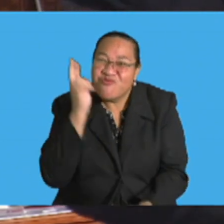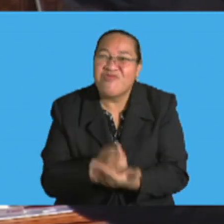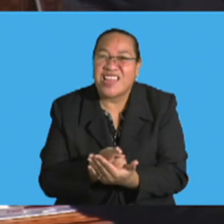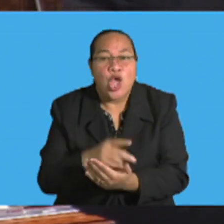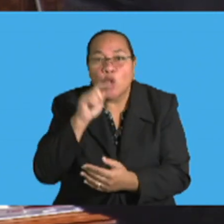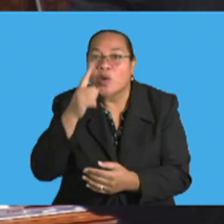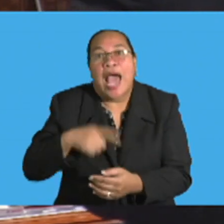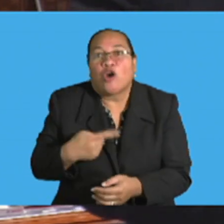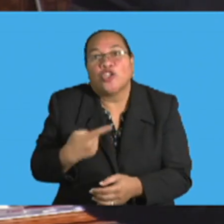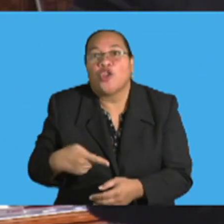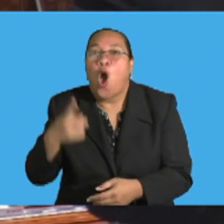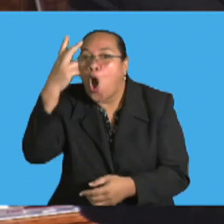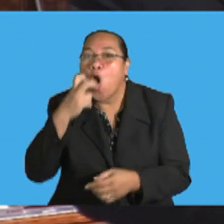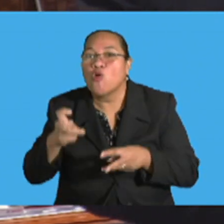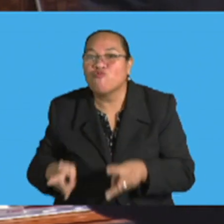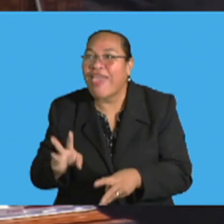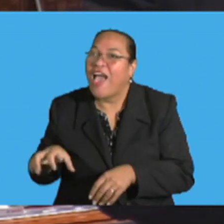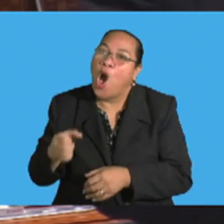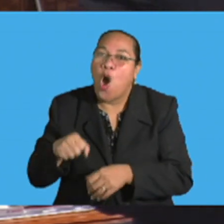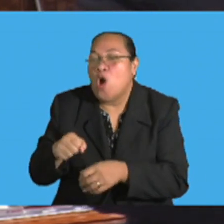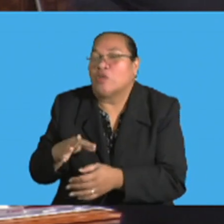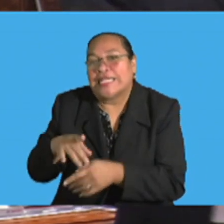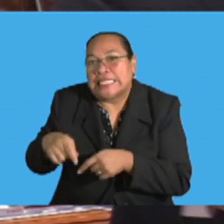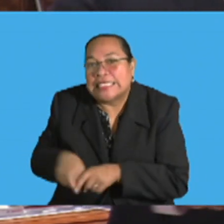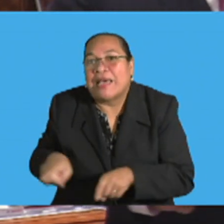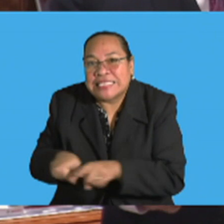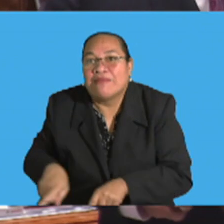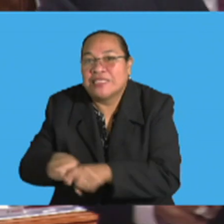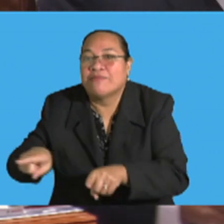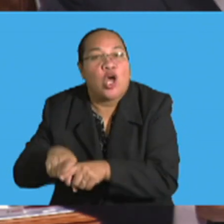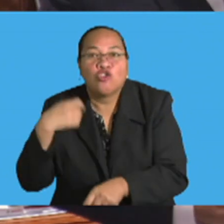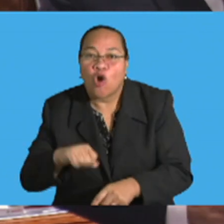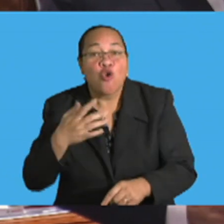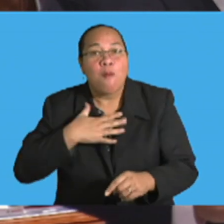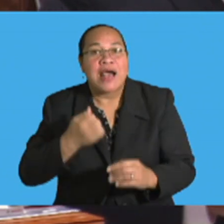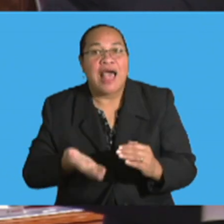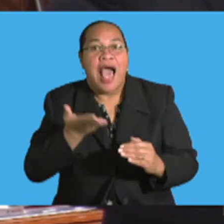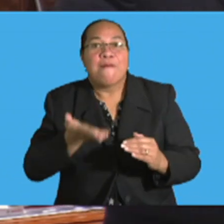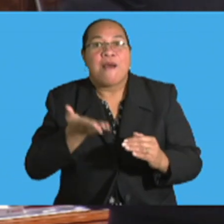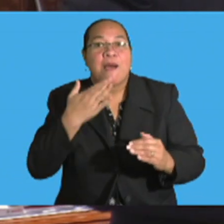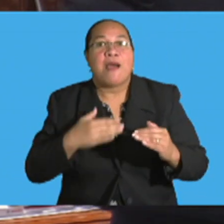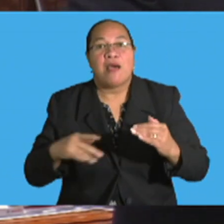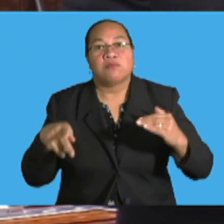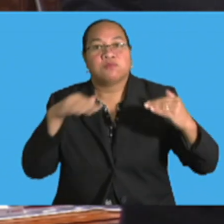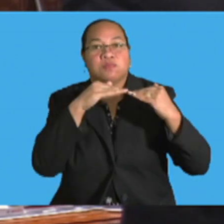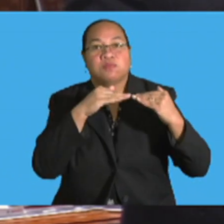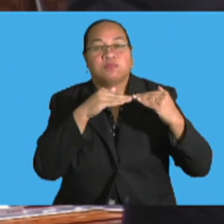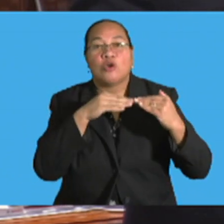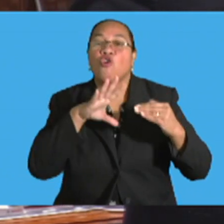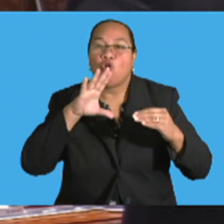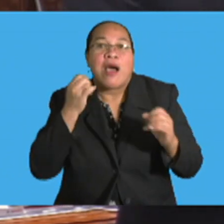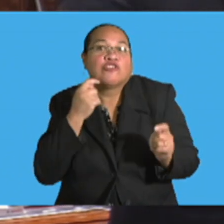to something when it's not run professionally. If they want to lift the game, they need to become professional. It's very